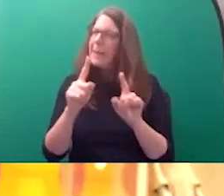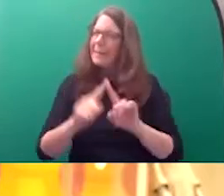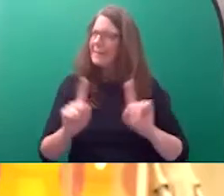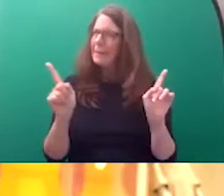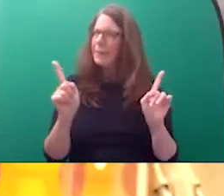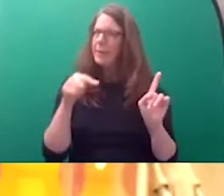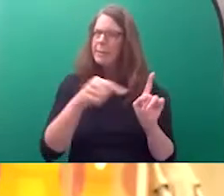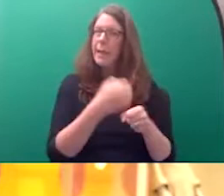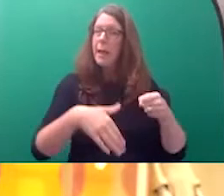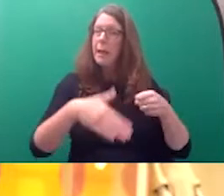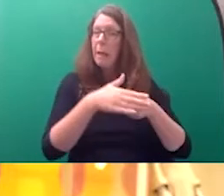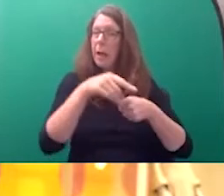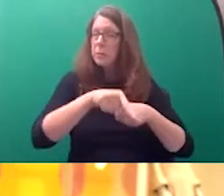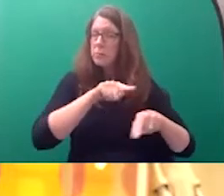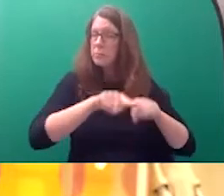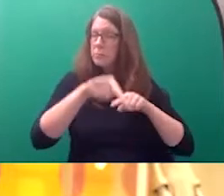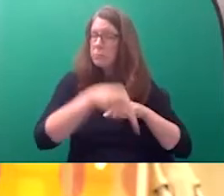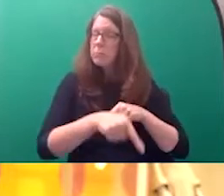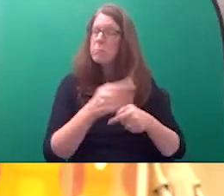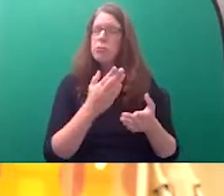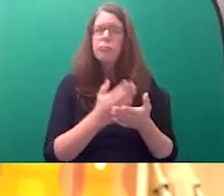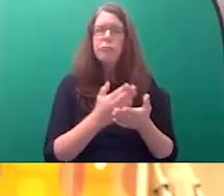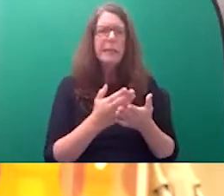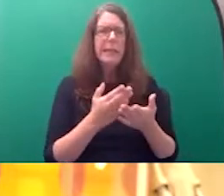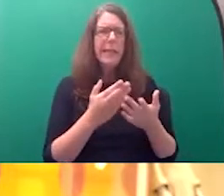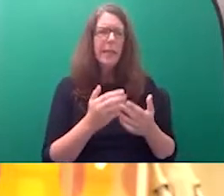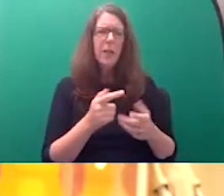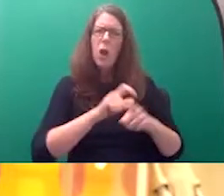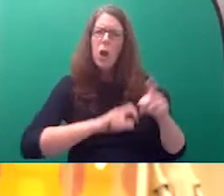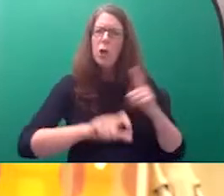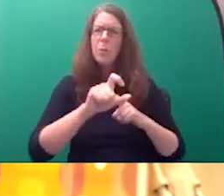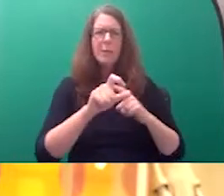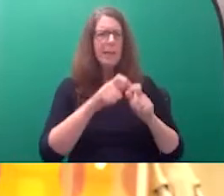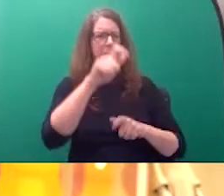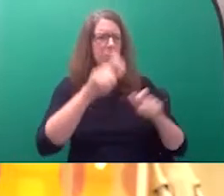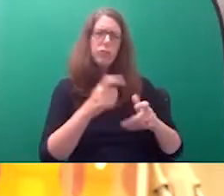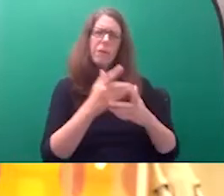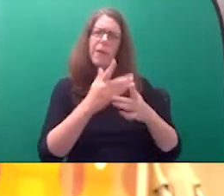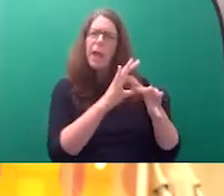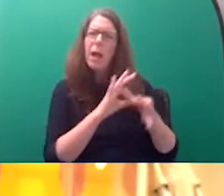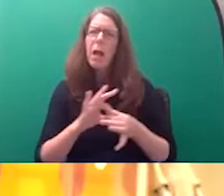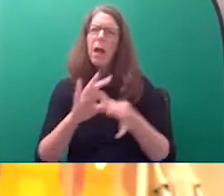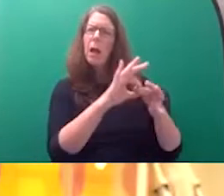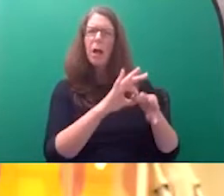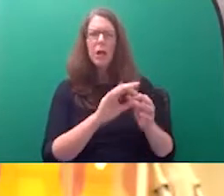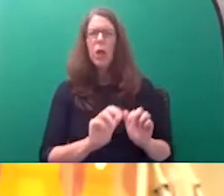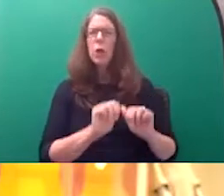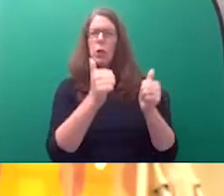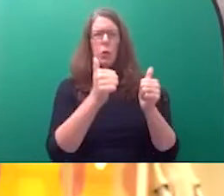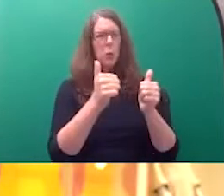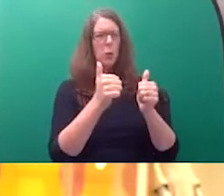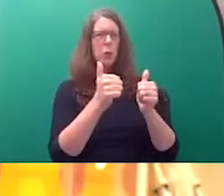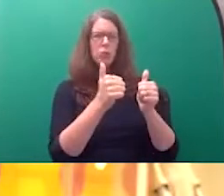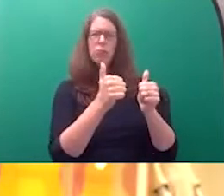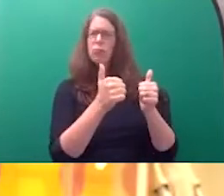in particular, we're very got a great close-knit sort of bunch of people, and we all really get on well, and